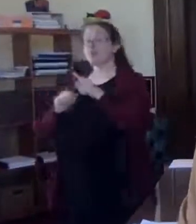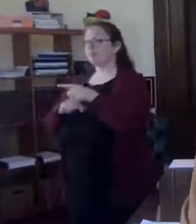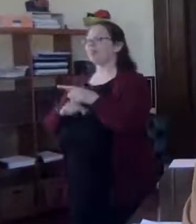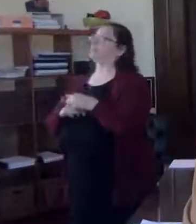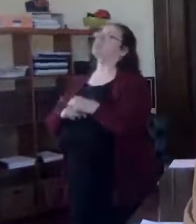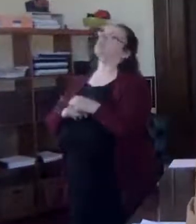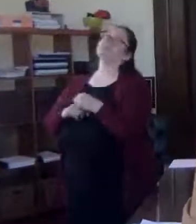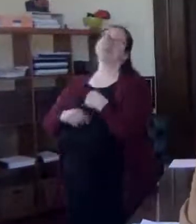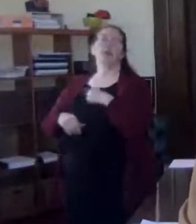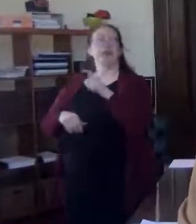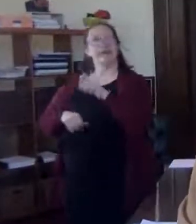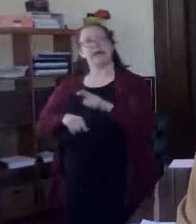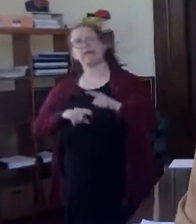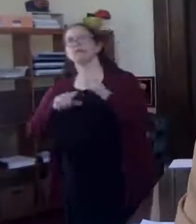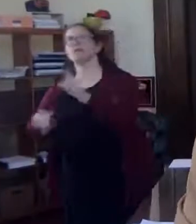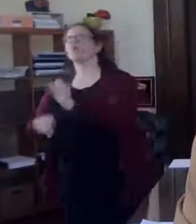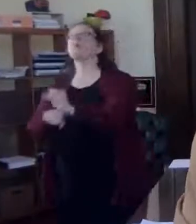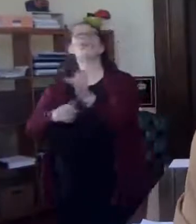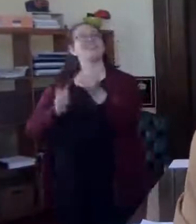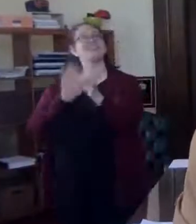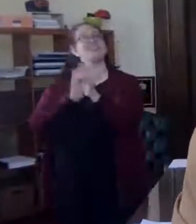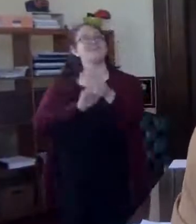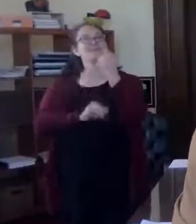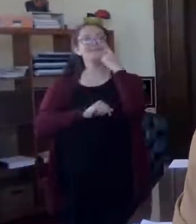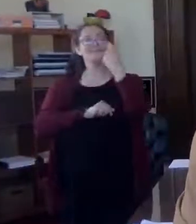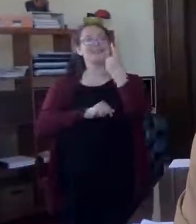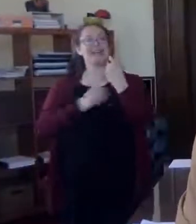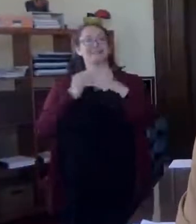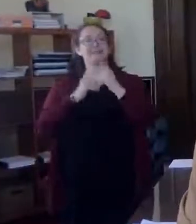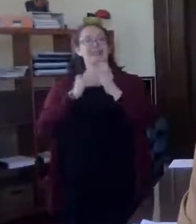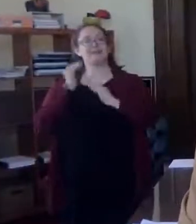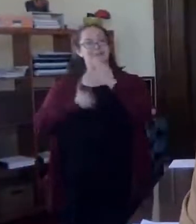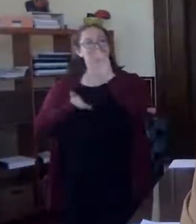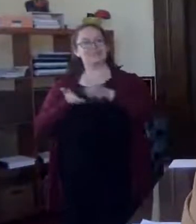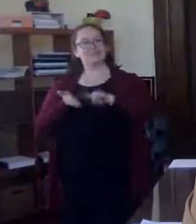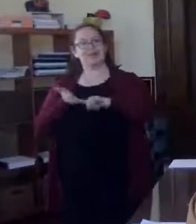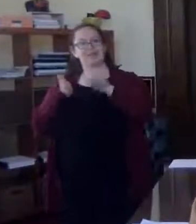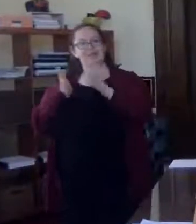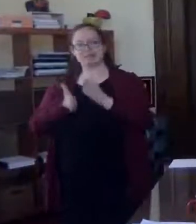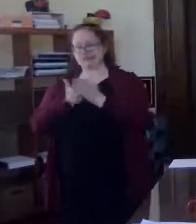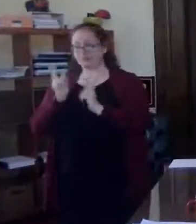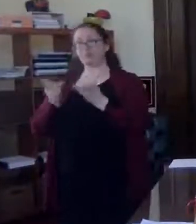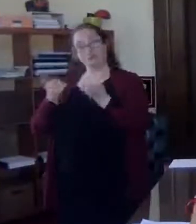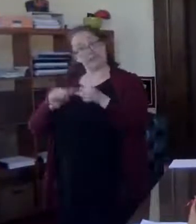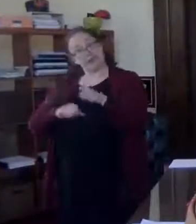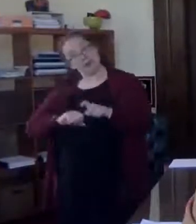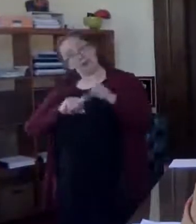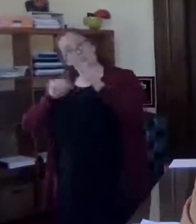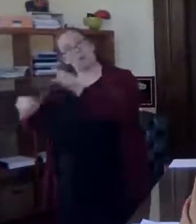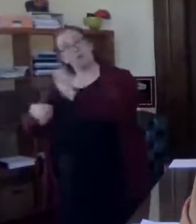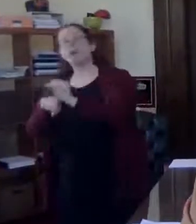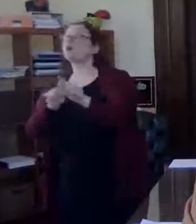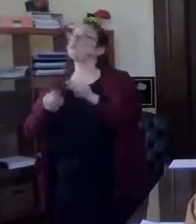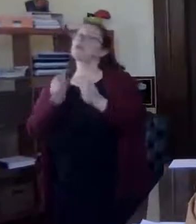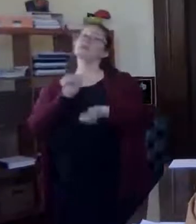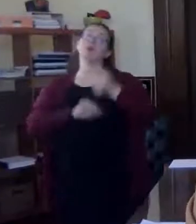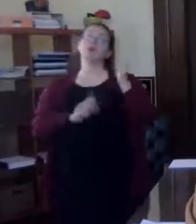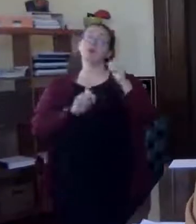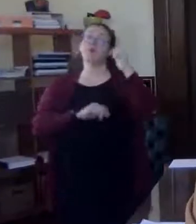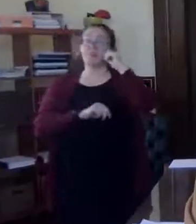go to work, like your building inspector that you just asked me about. But I think the majority of people are really taking this seriously. And I